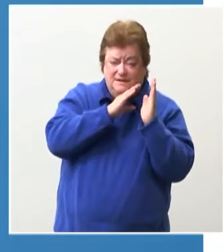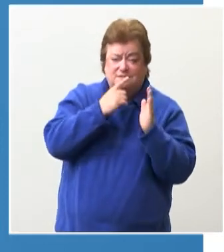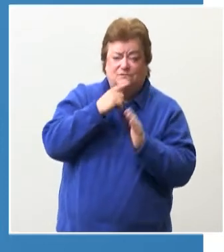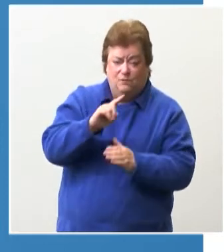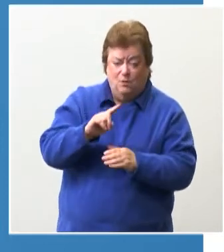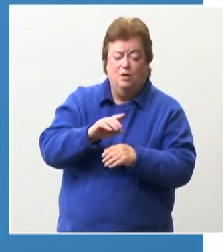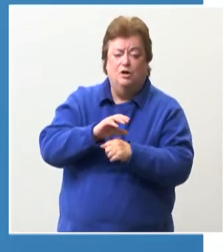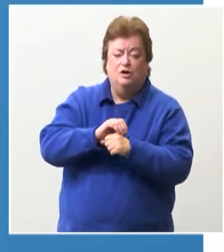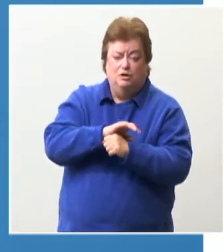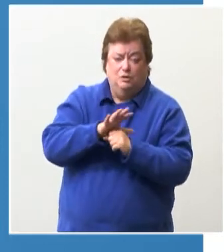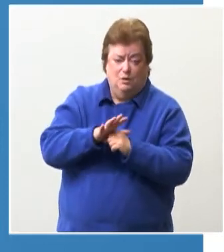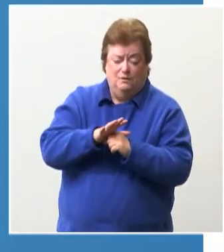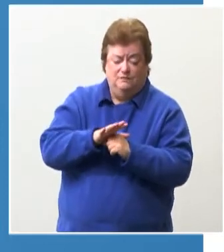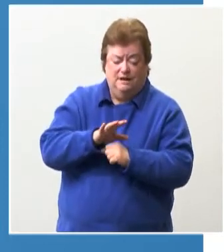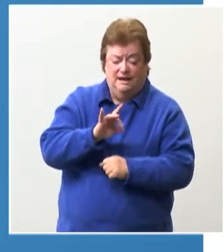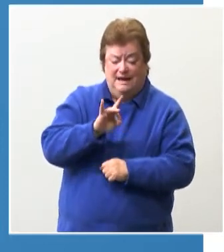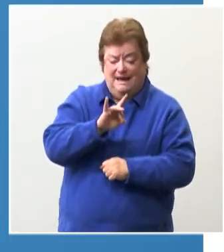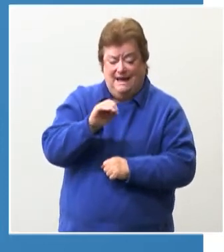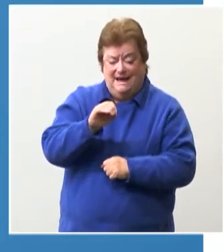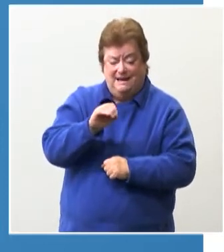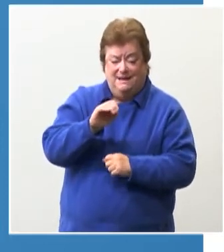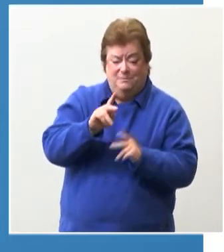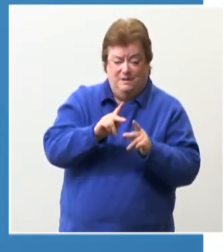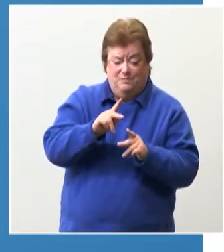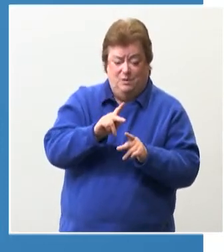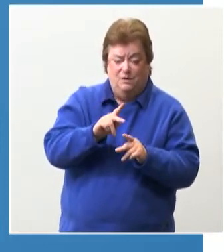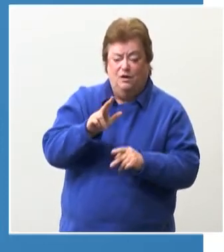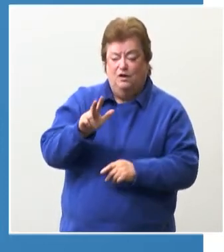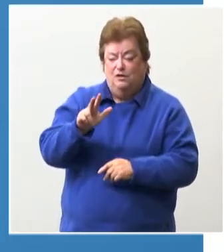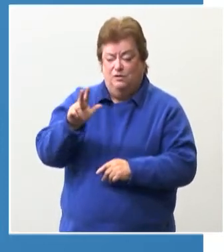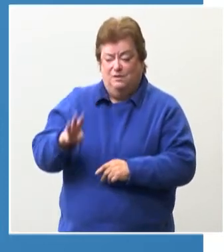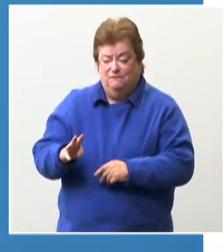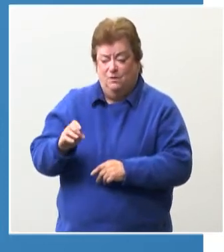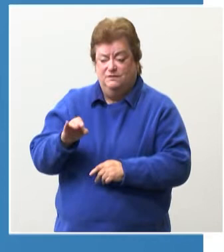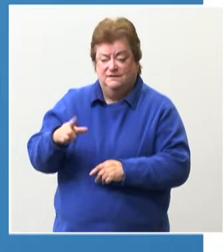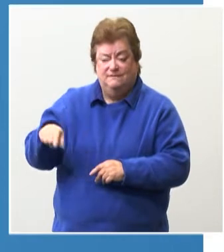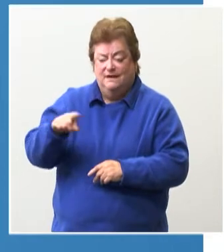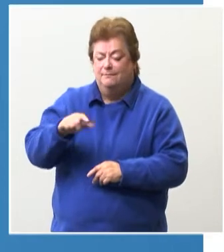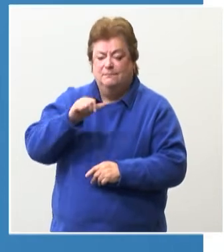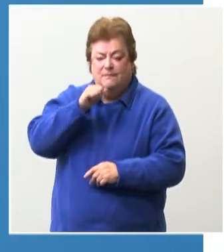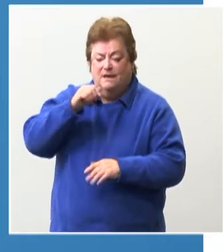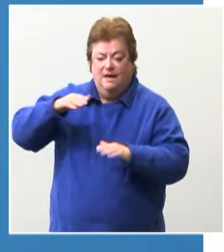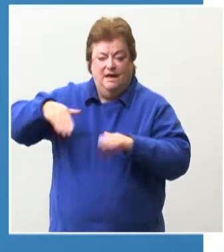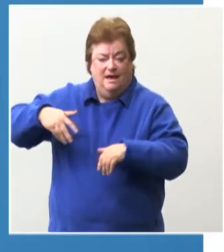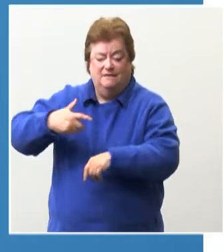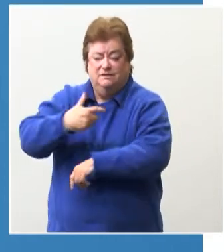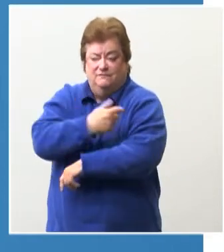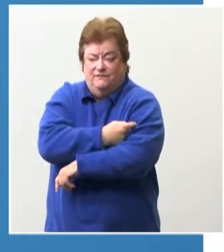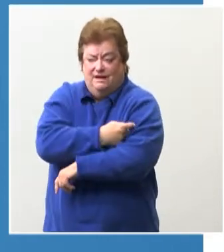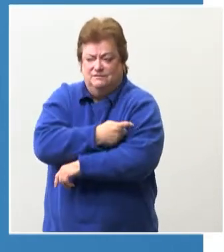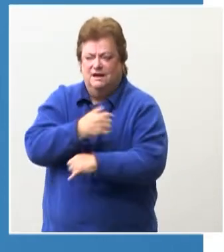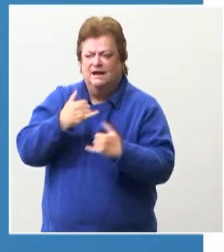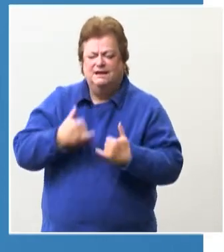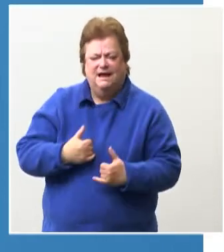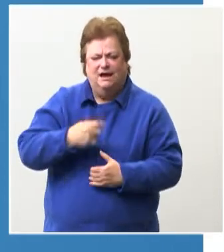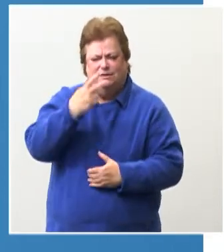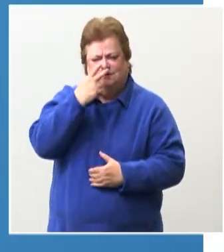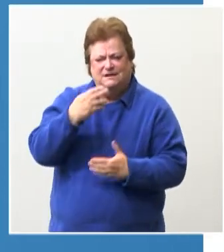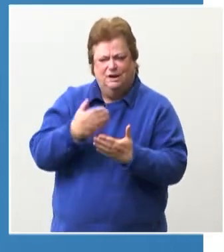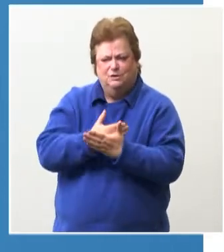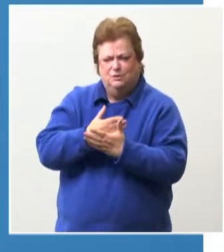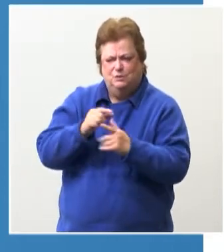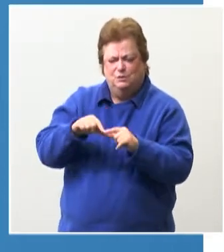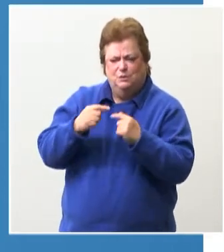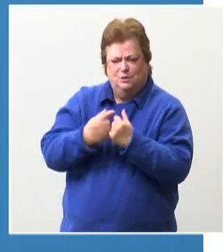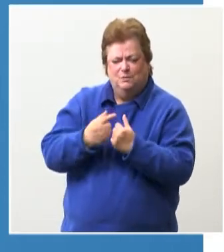COVID. Of the 80 folks in our beds, 3/4 of them are unvaccinated. You will see a new group in there. They're